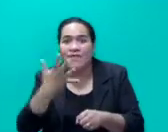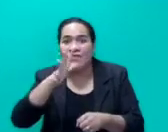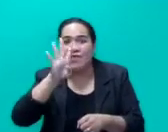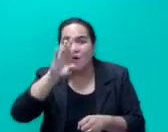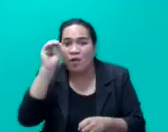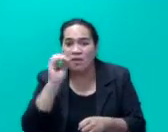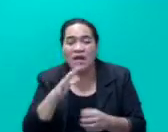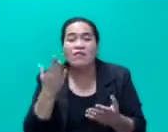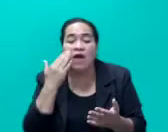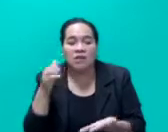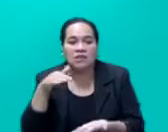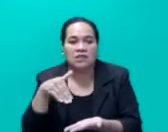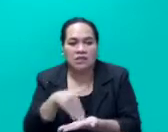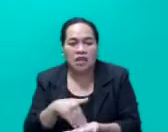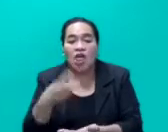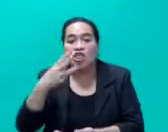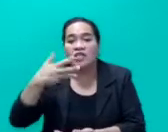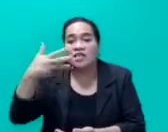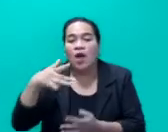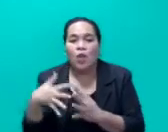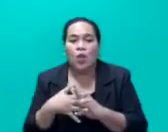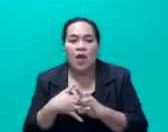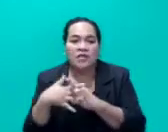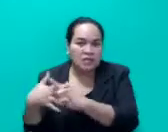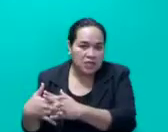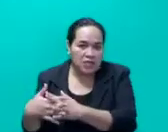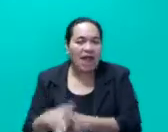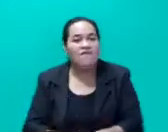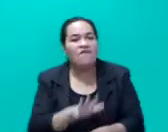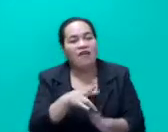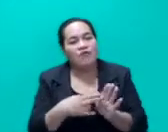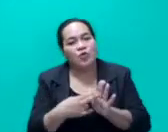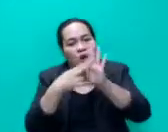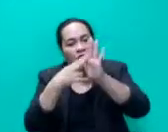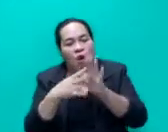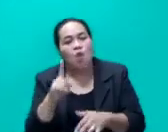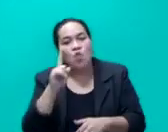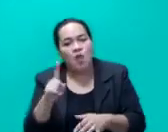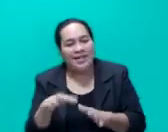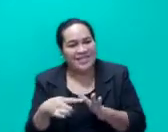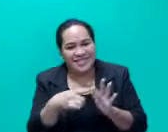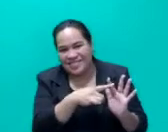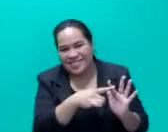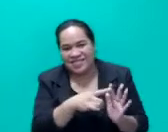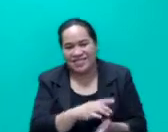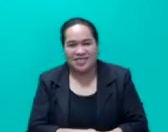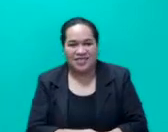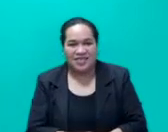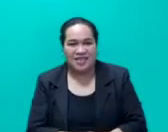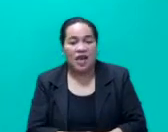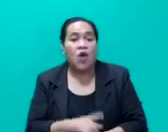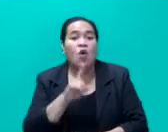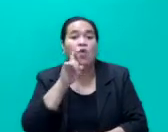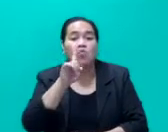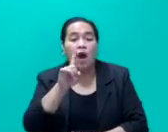Central Division, 39% from the Western Division, 5% from the Northern Division, and 1% from the Eastern Division, and 1%